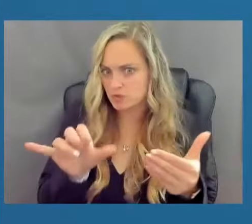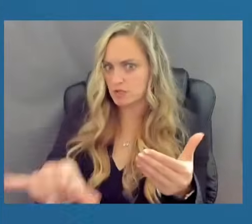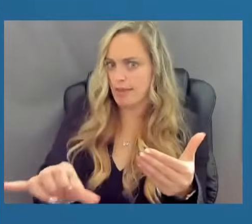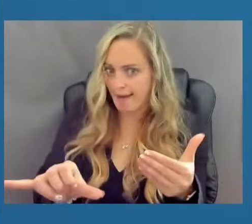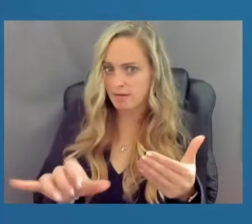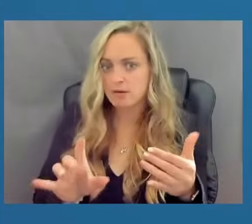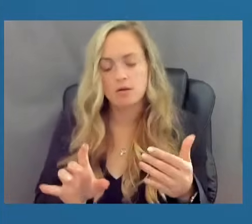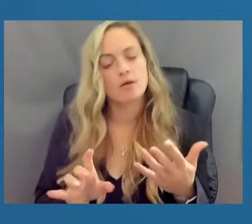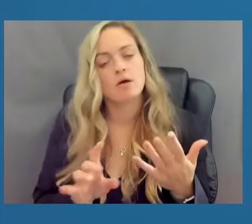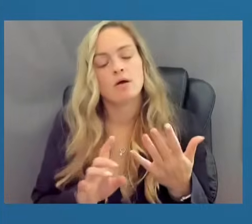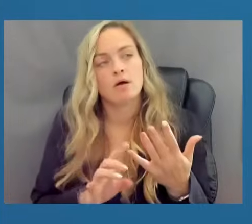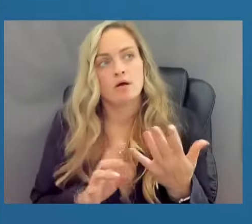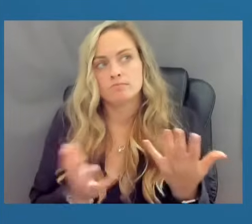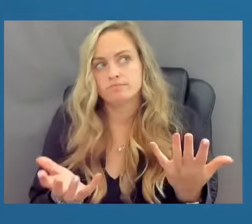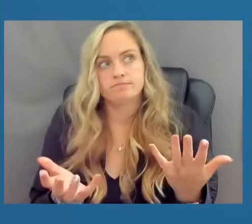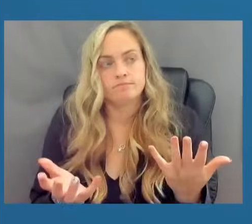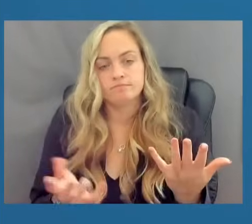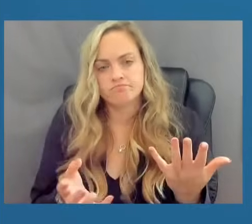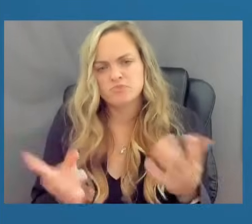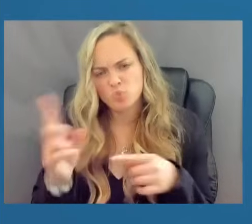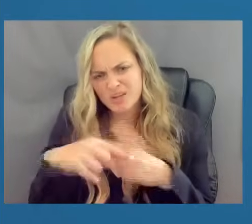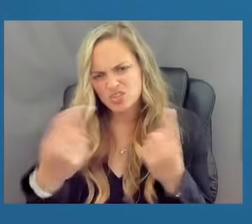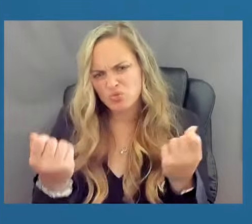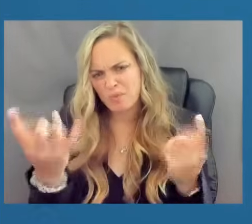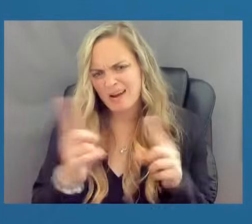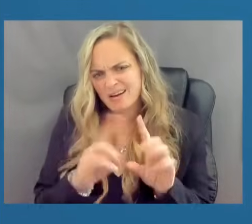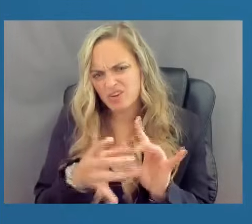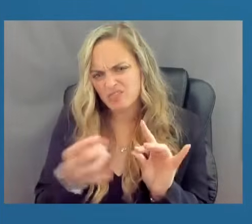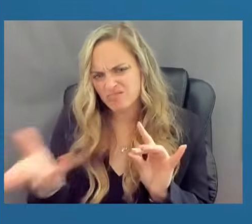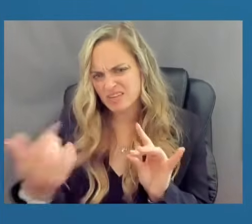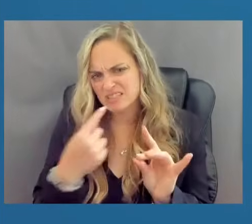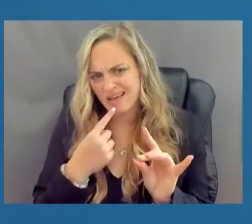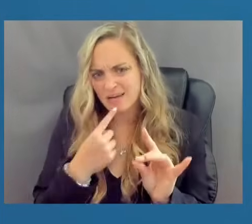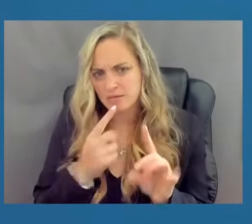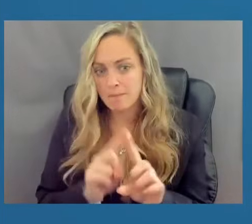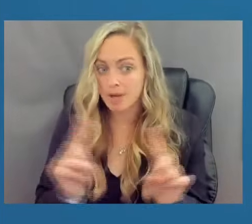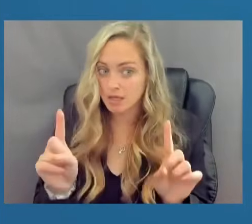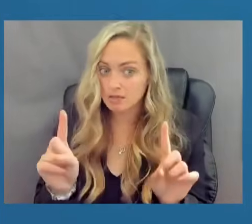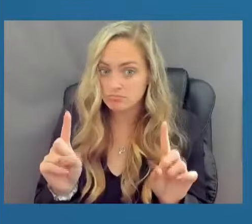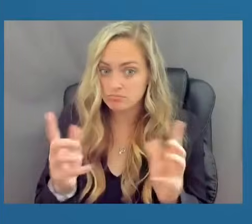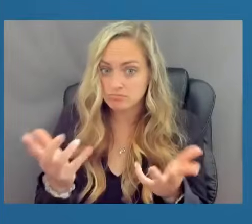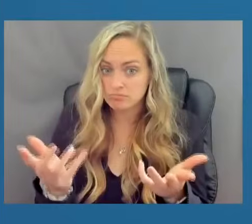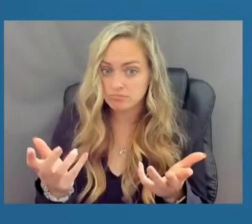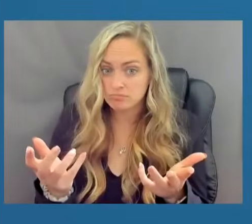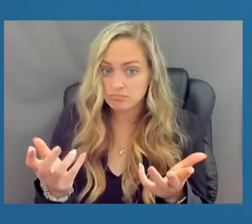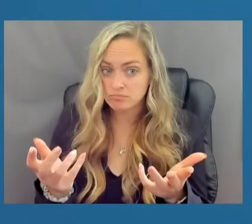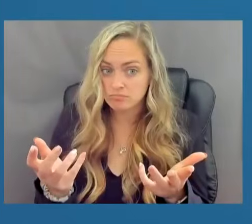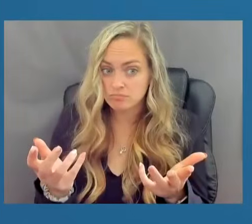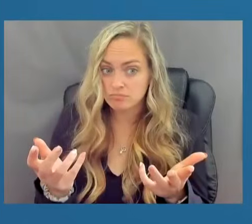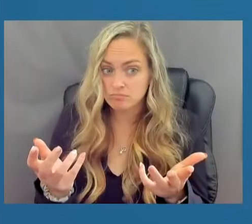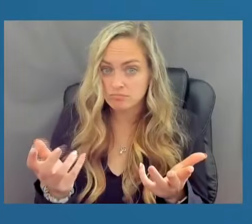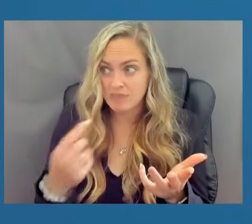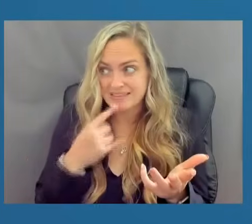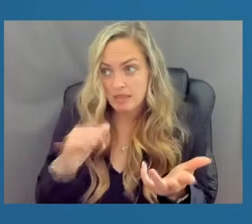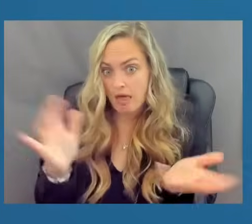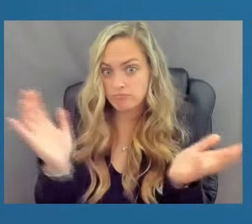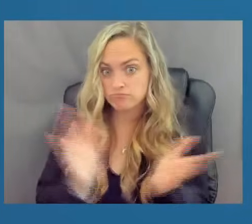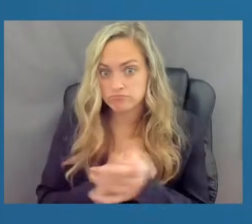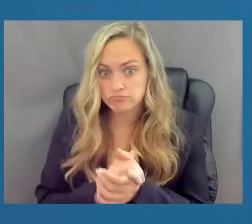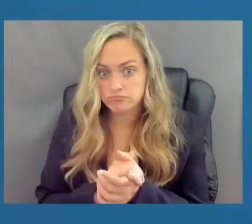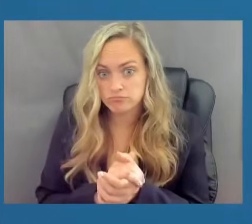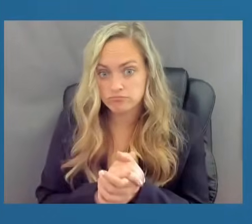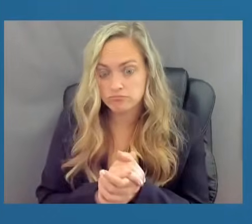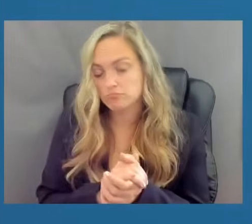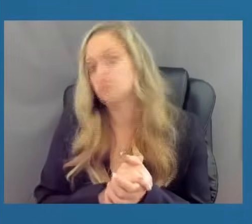So, I disagree with many statements, and I've said that. But also,